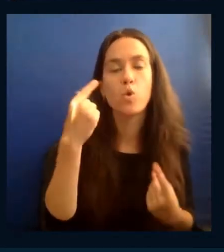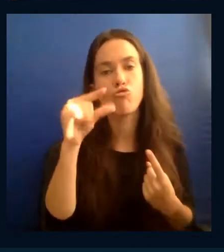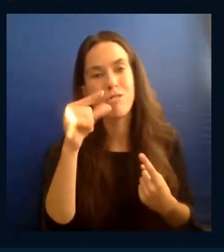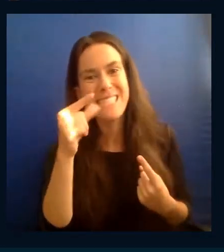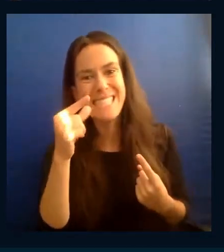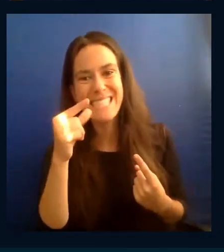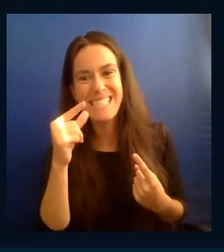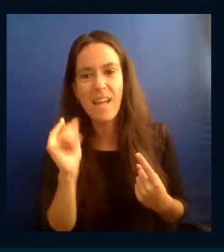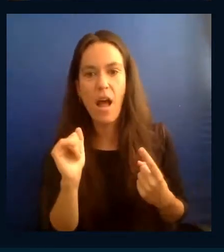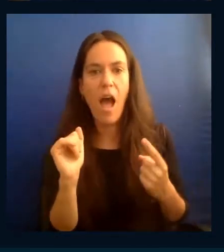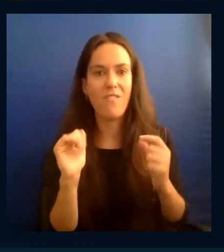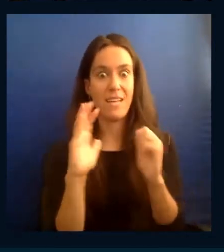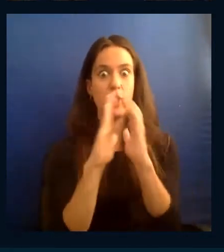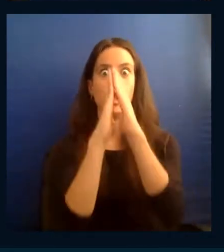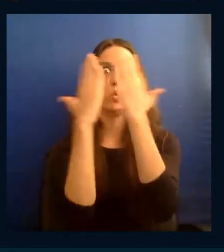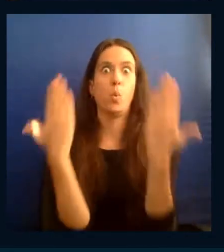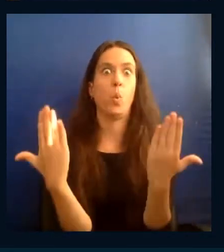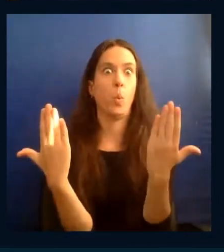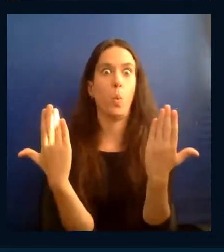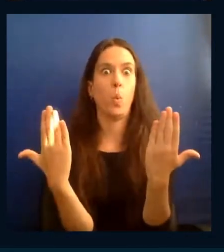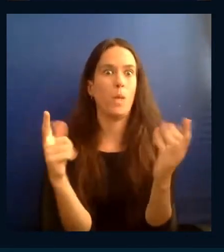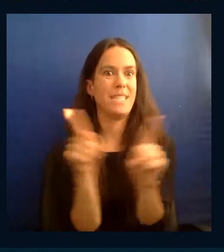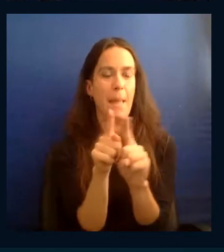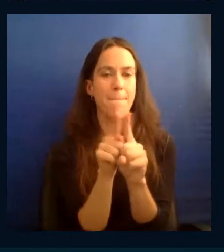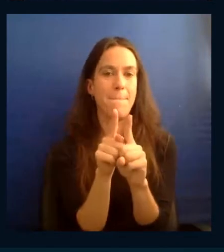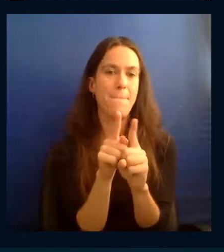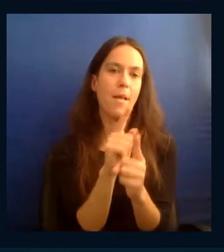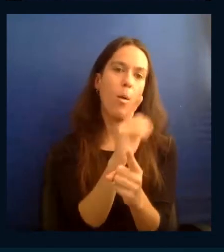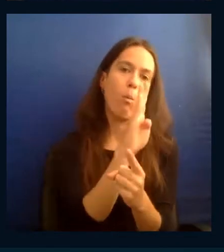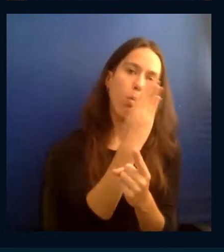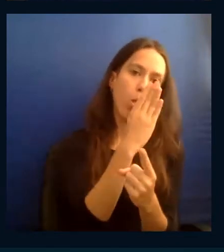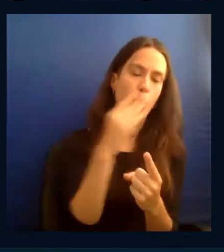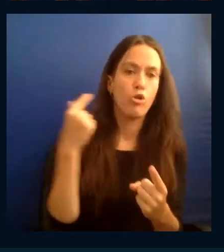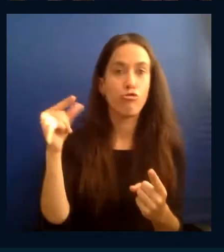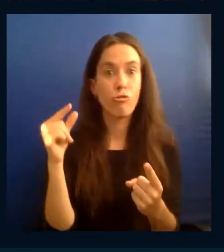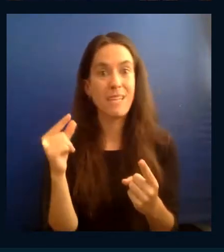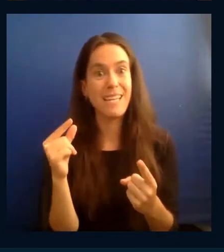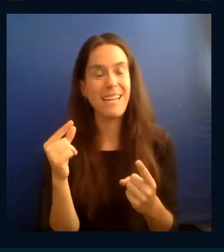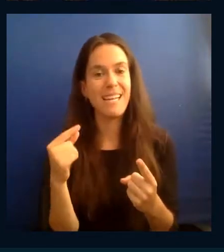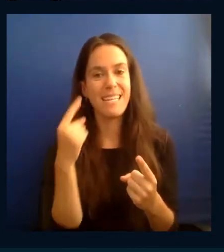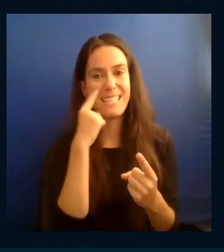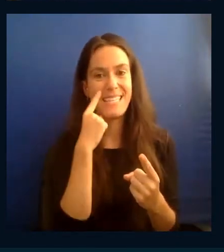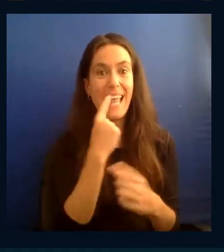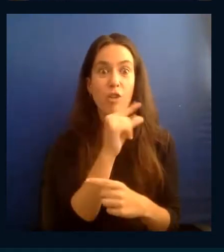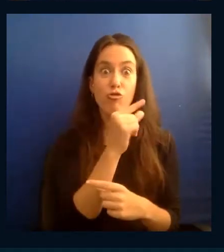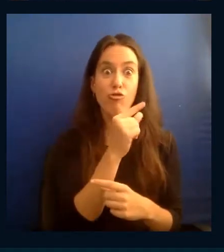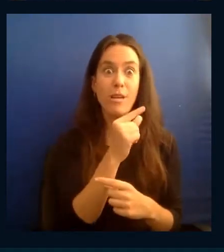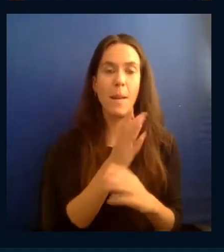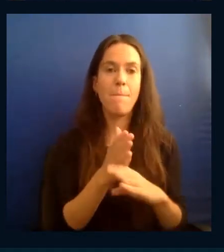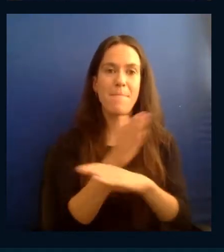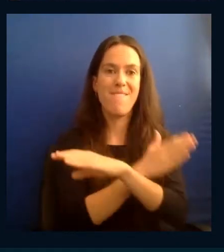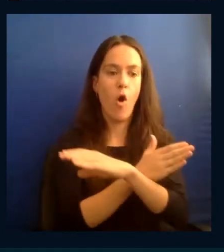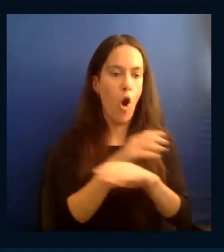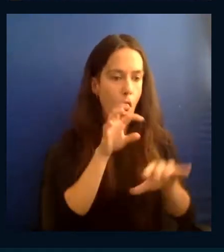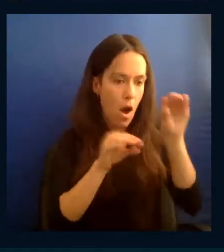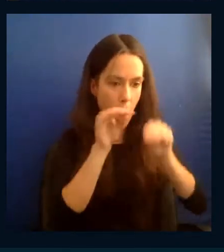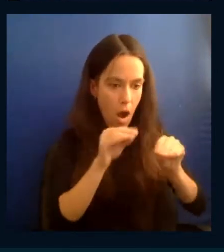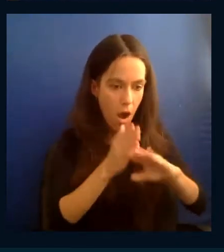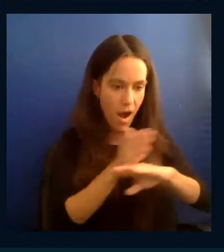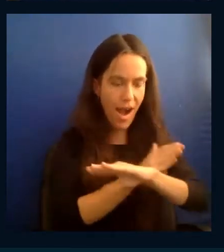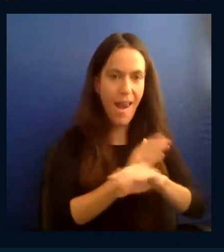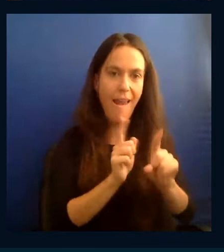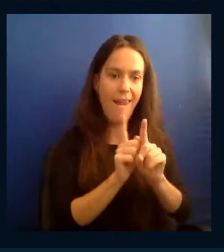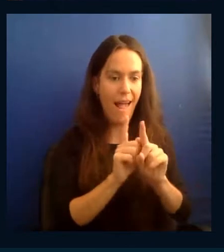identical environments. Your green environment is your current production environment that everything's running from, your application, your website,